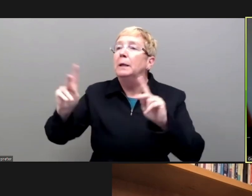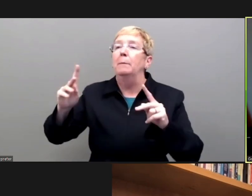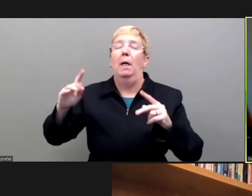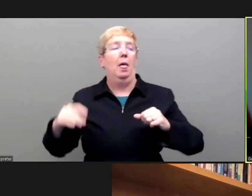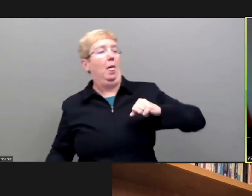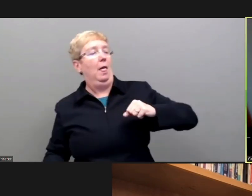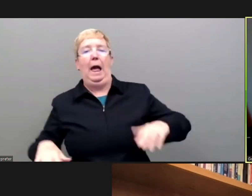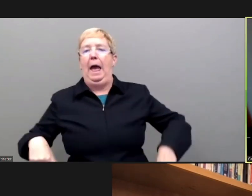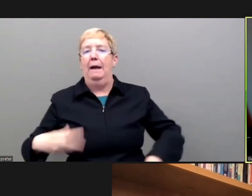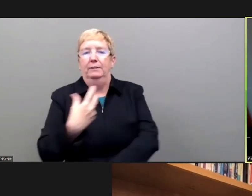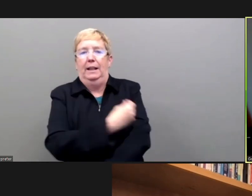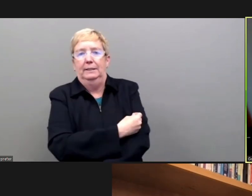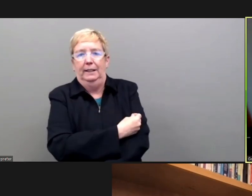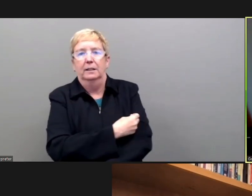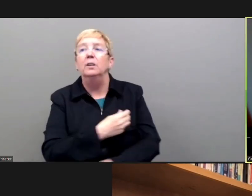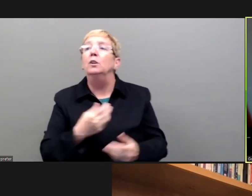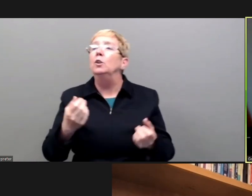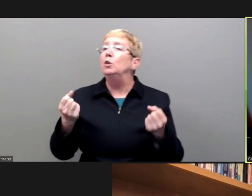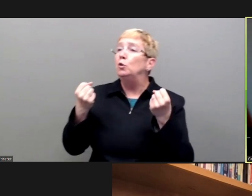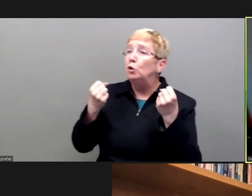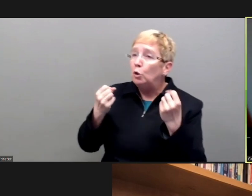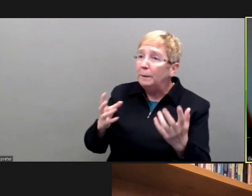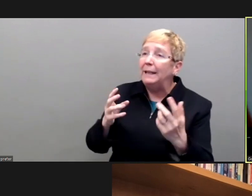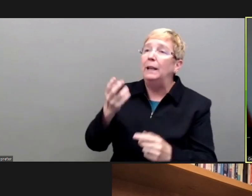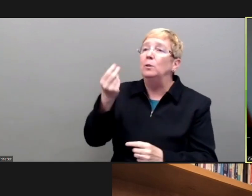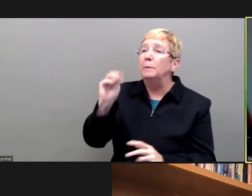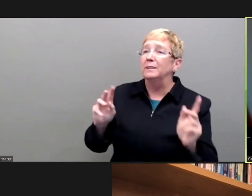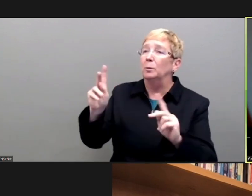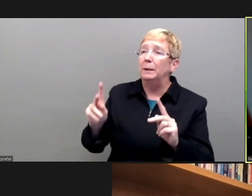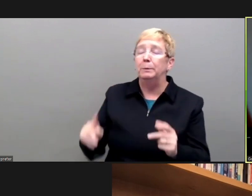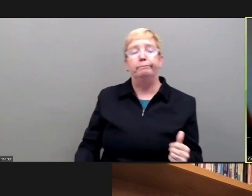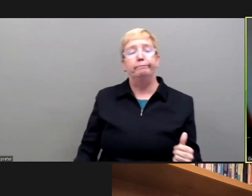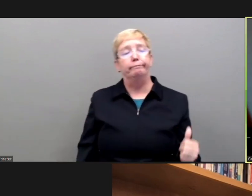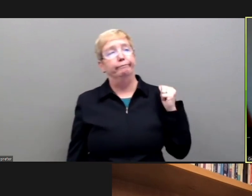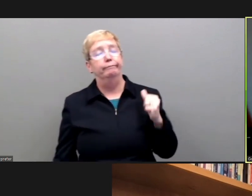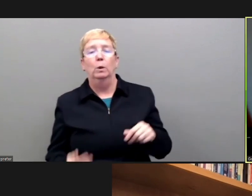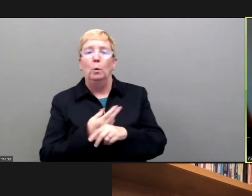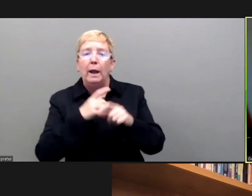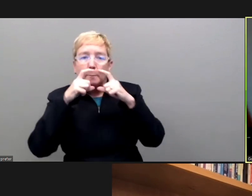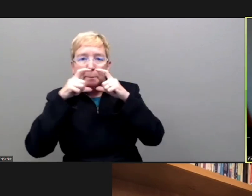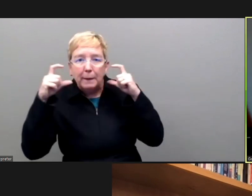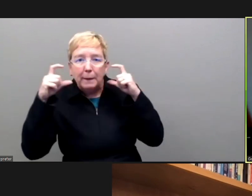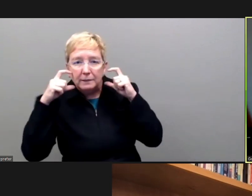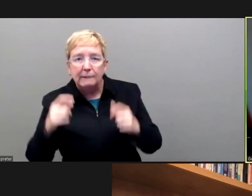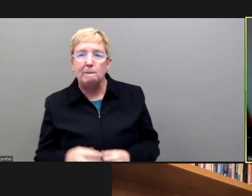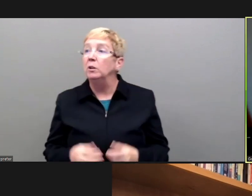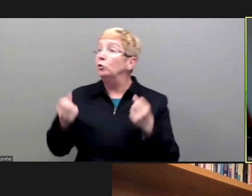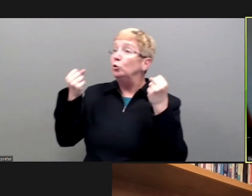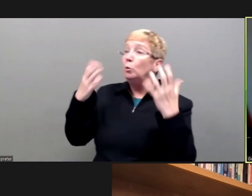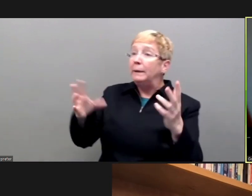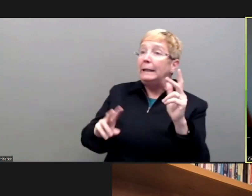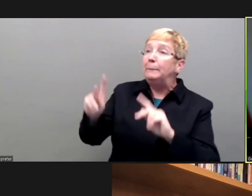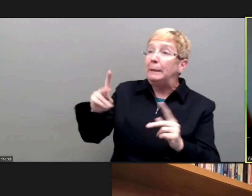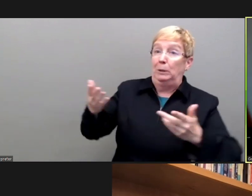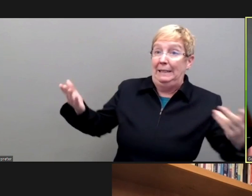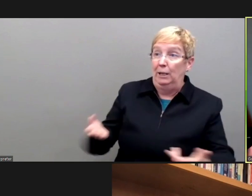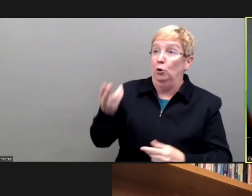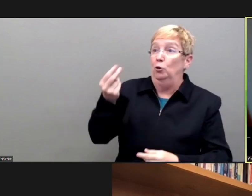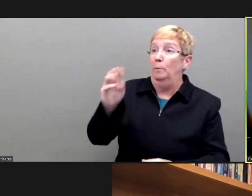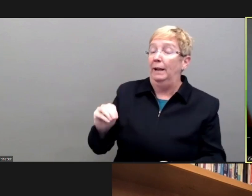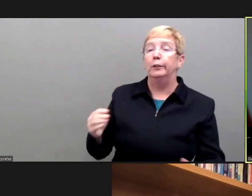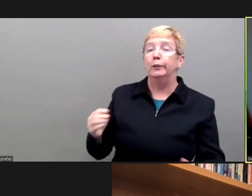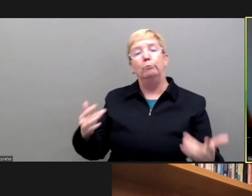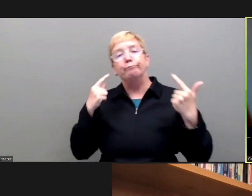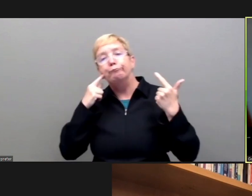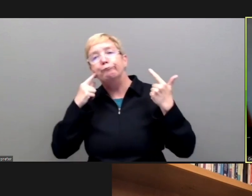Mexicans have refused and failed to wear masks, and too many New Mexicans have engaged in high-risk activities or even